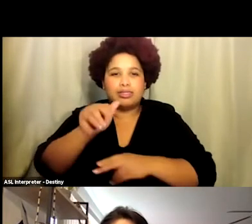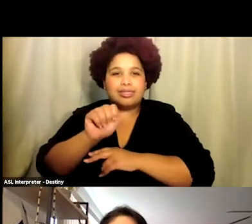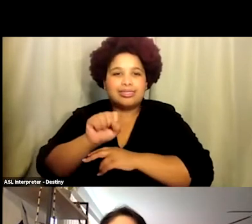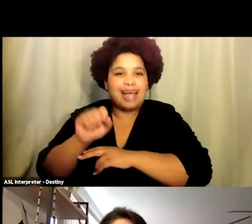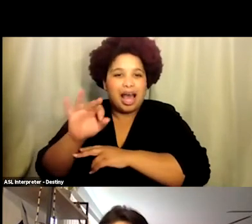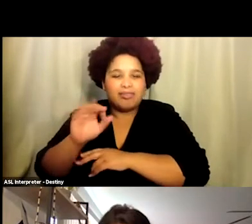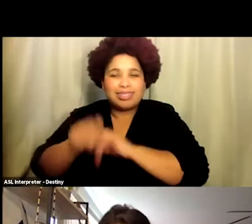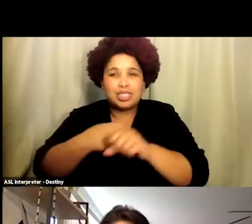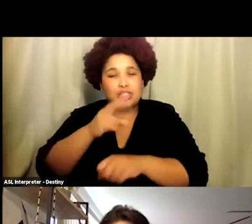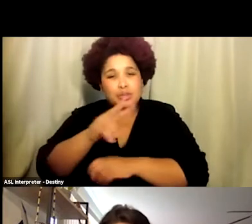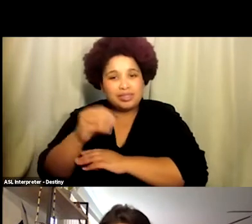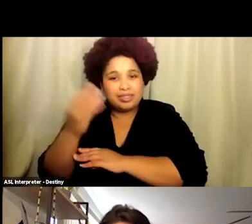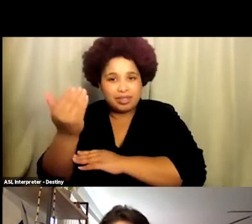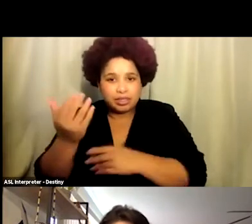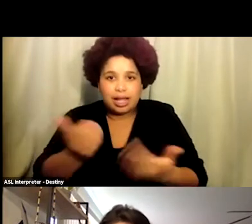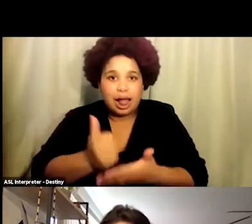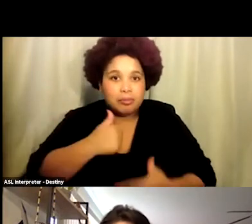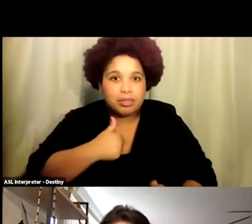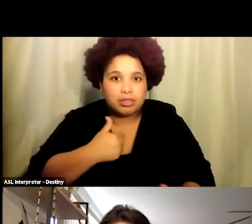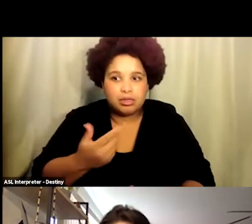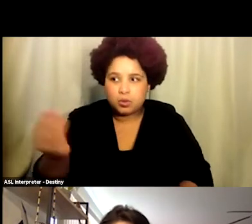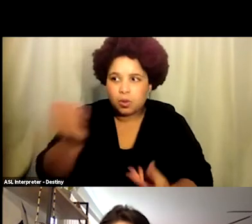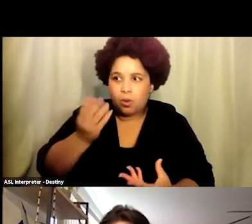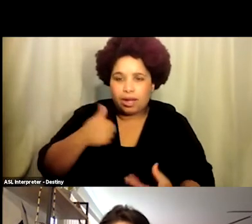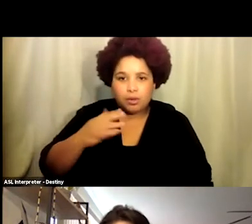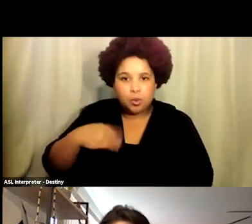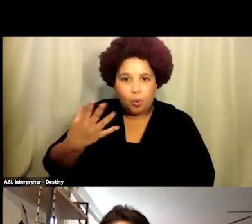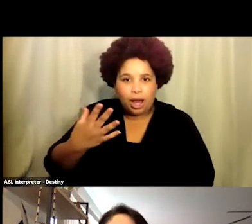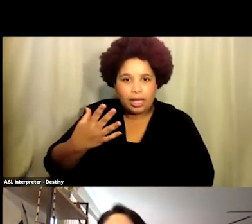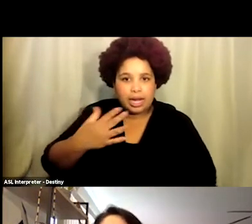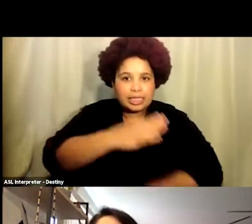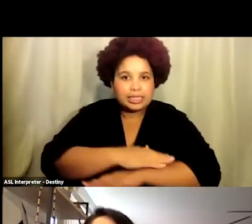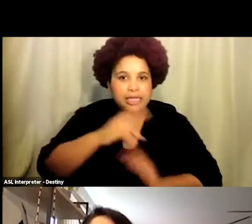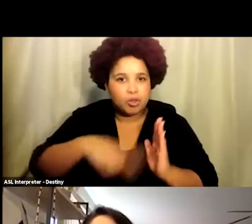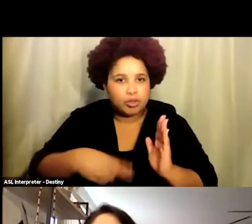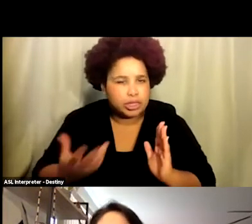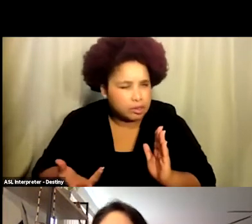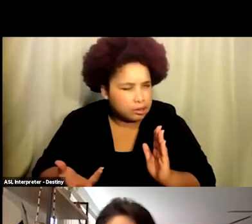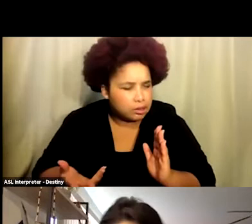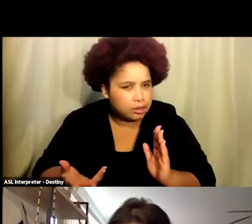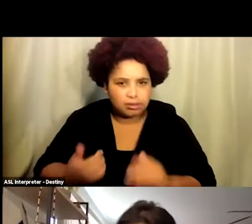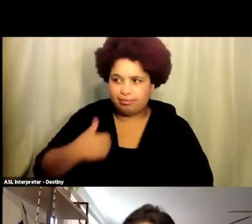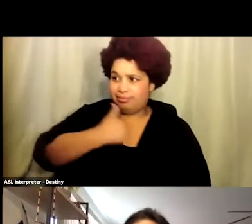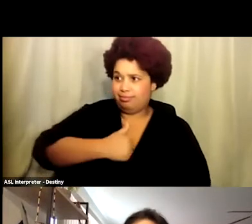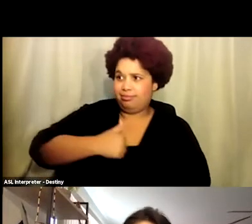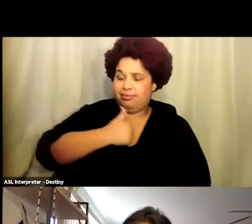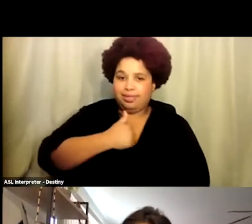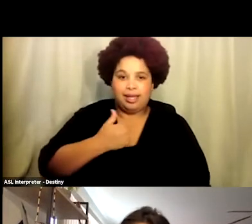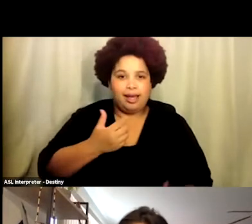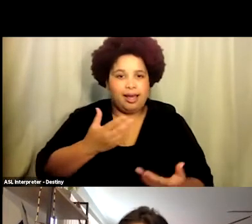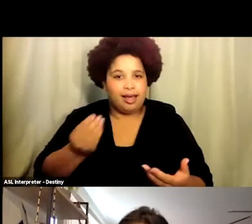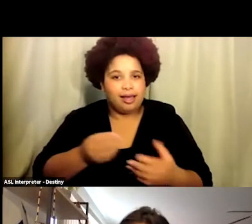2015 and said, wait, help me. I just was told I was white at a table read. I'm so sorry. Yeah.